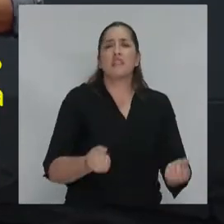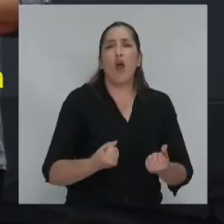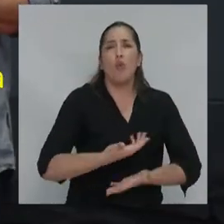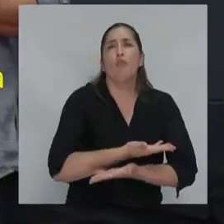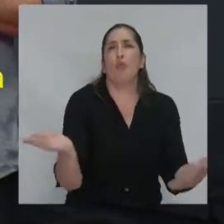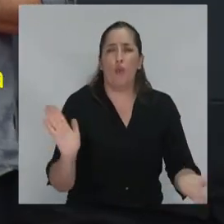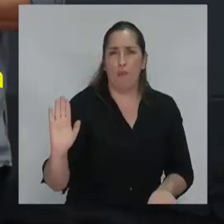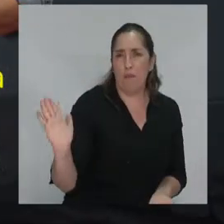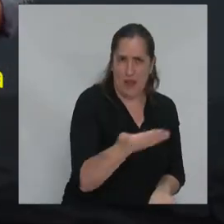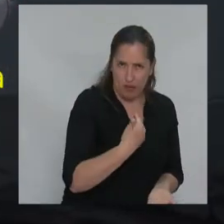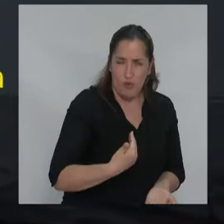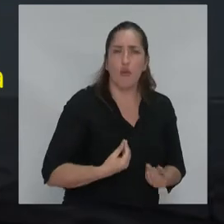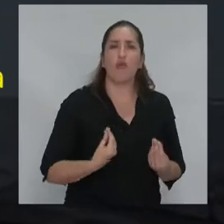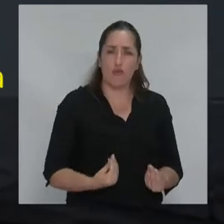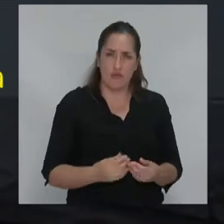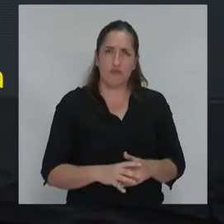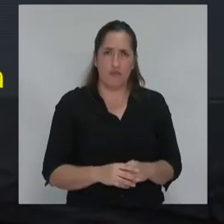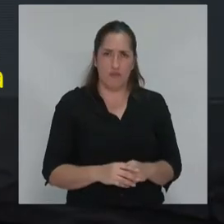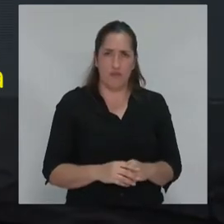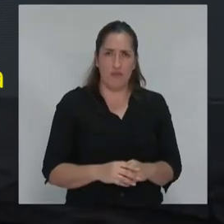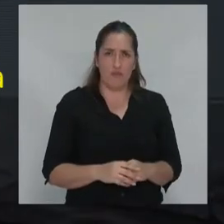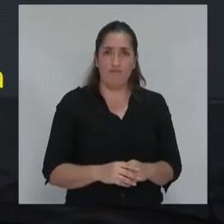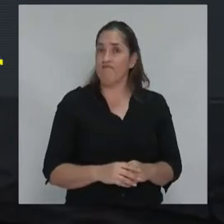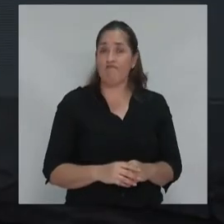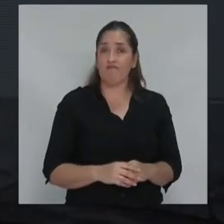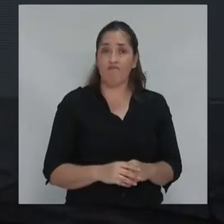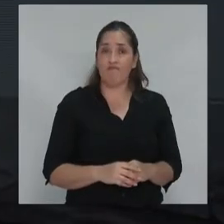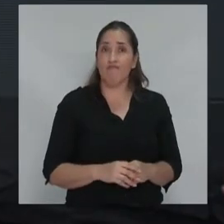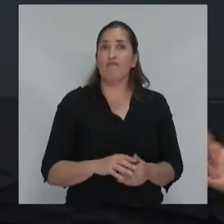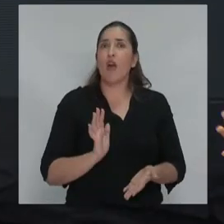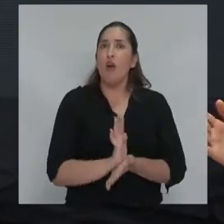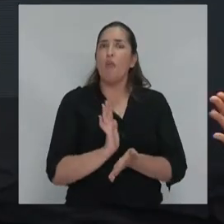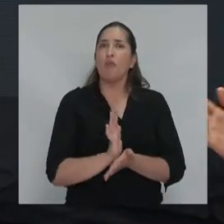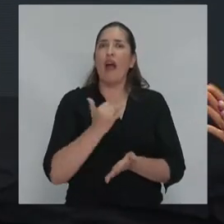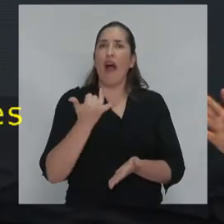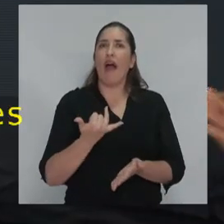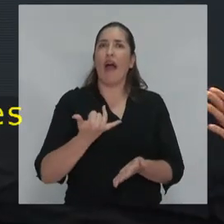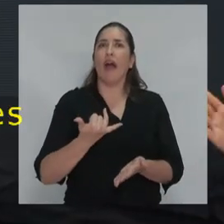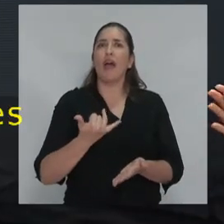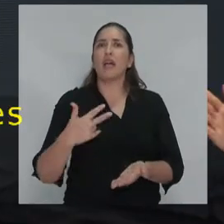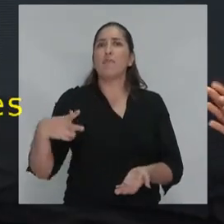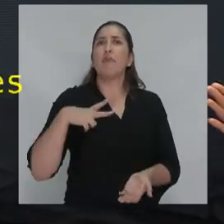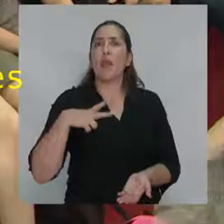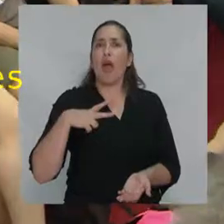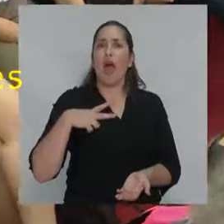Public health care for all, not private insurance. That's what was passed in the Obama government.